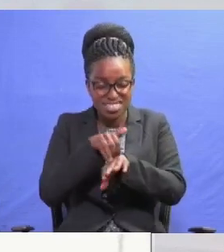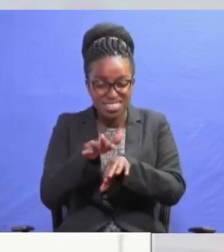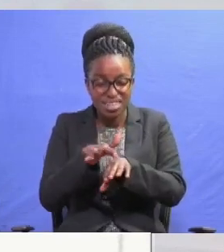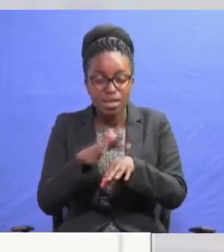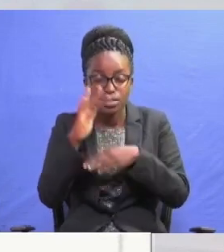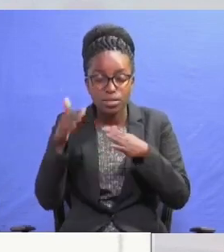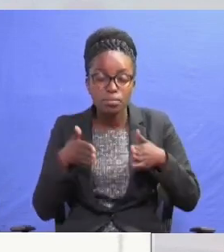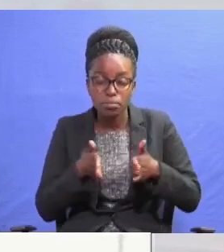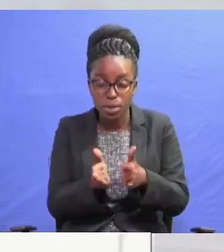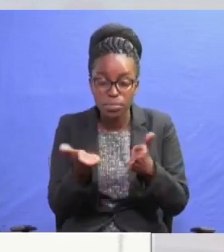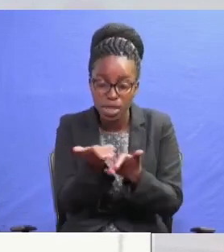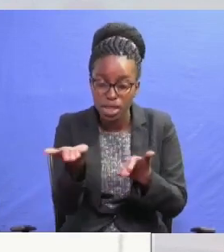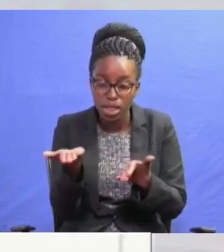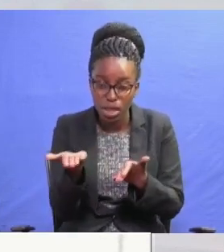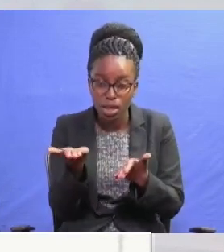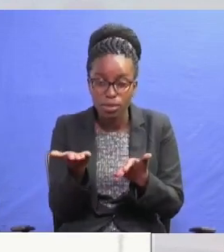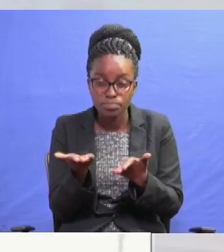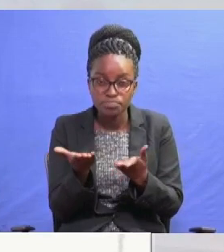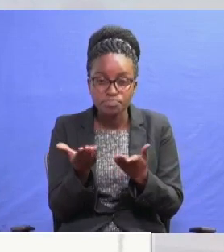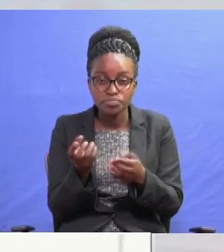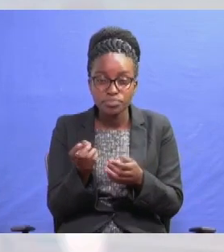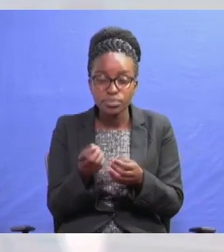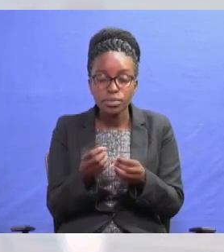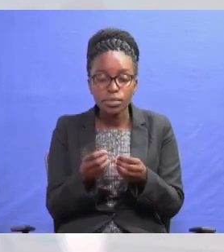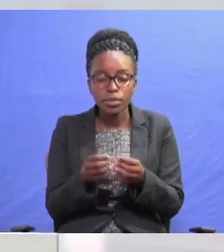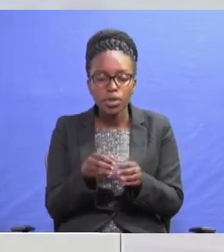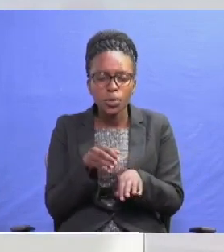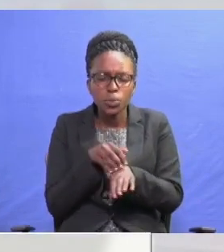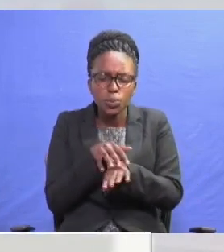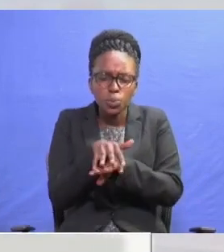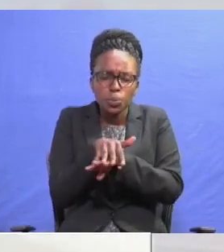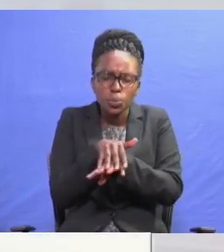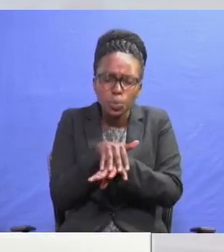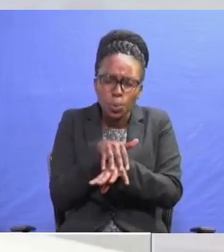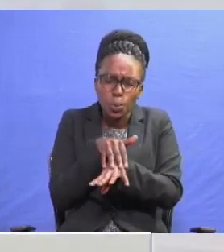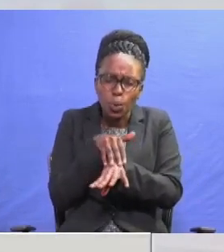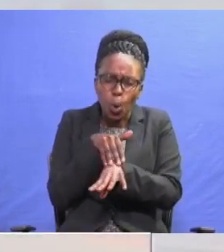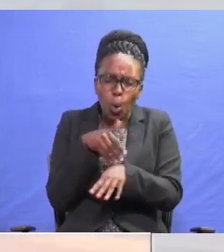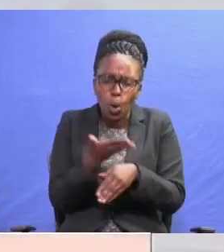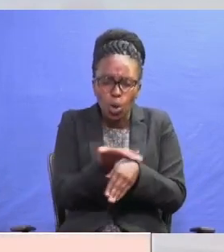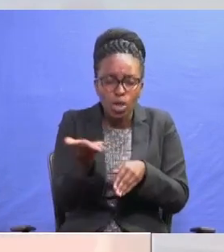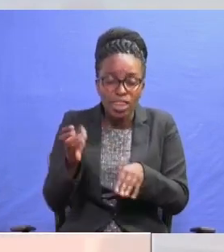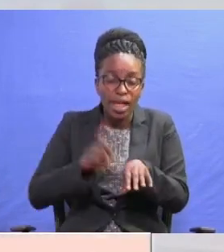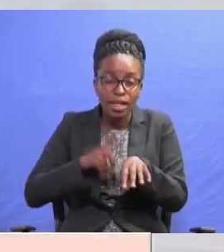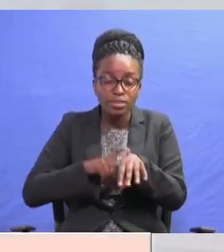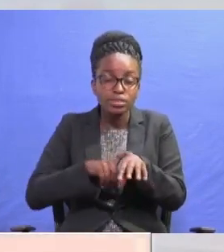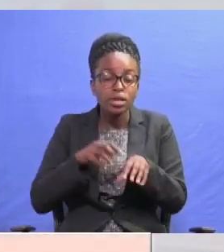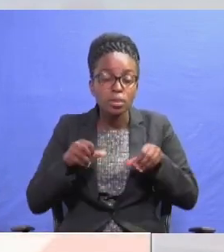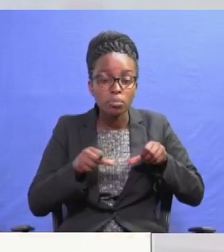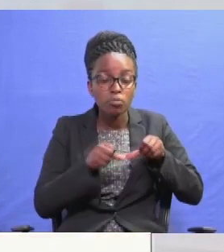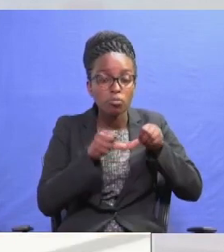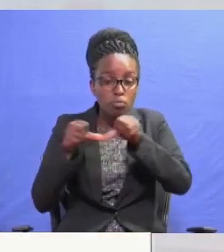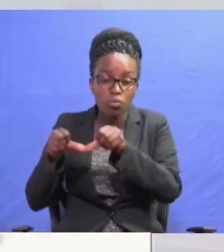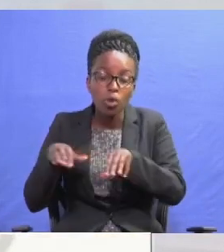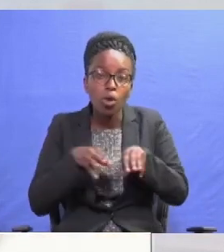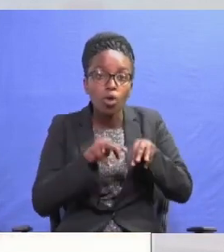So are we just delaying in some of these interventions, or what should be the way forward? And of course, to help